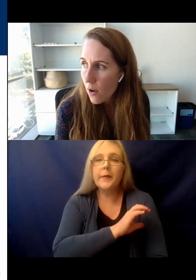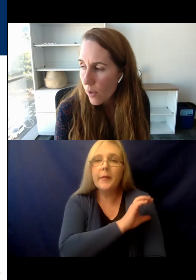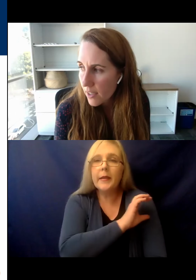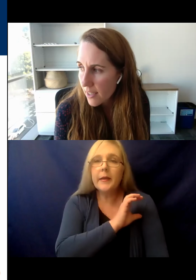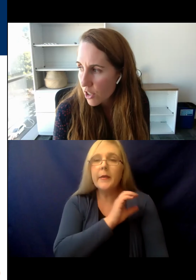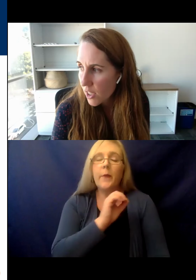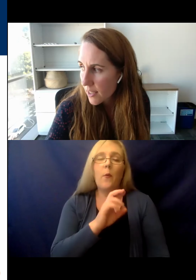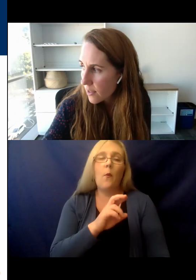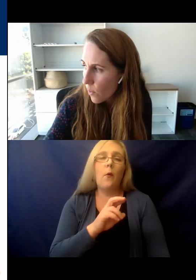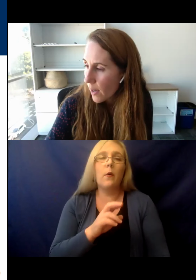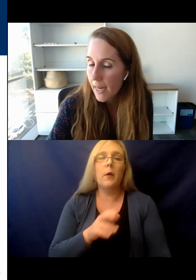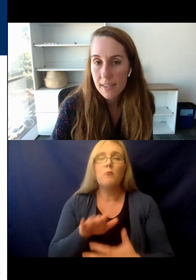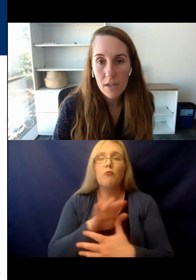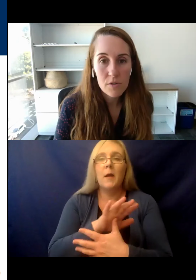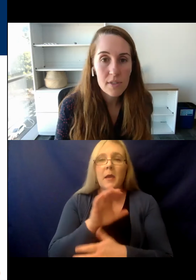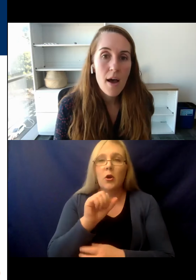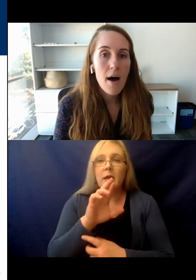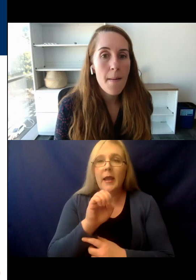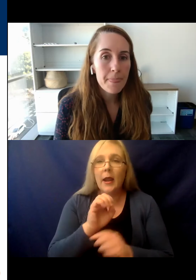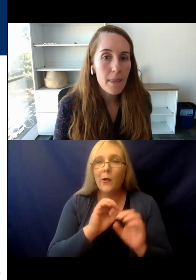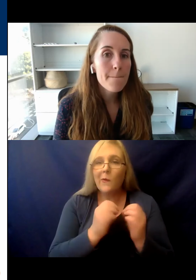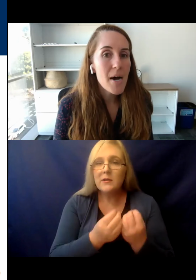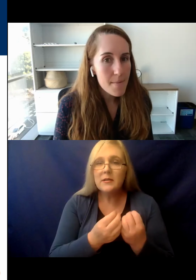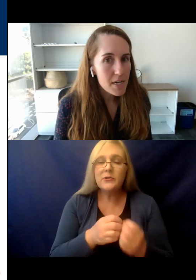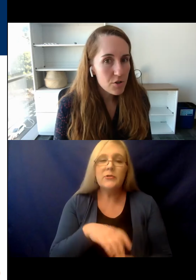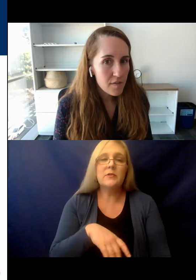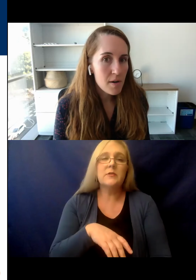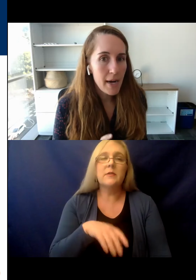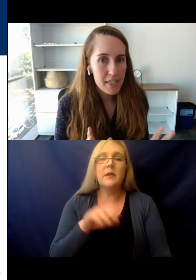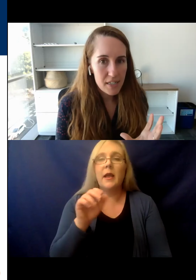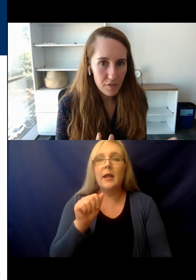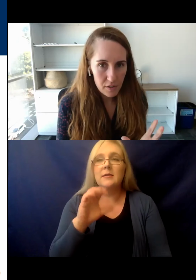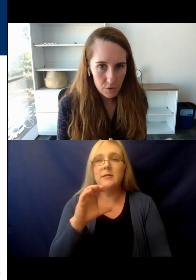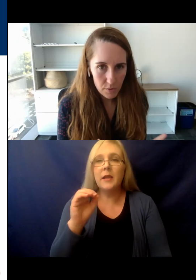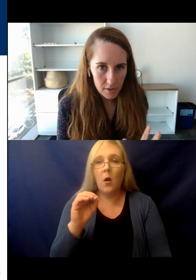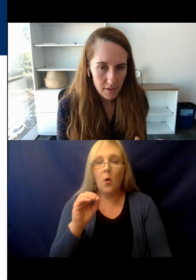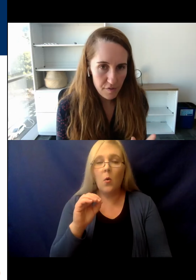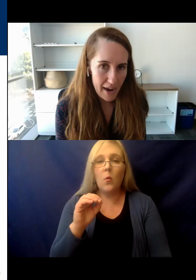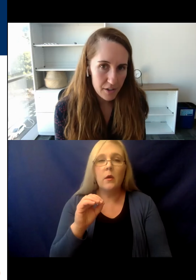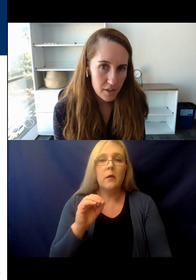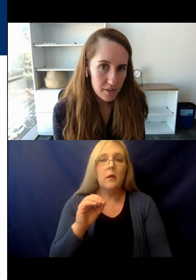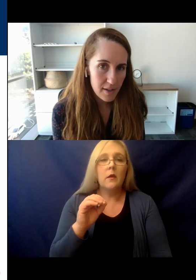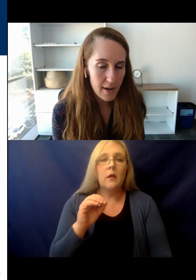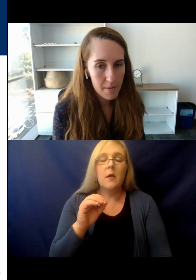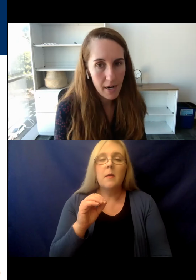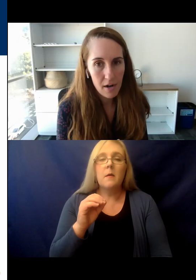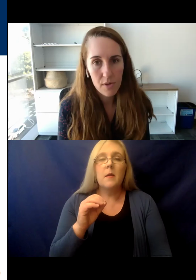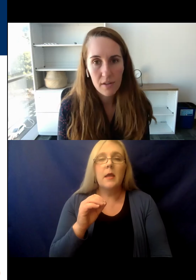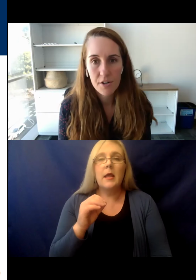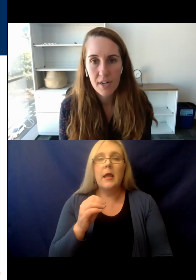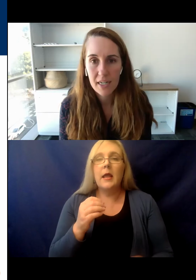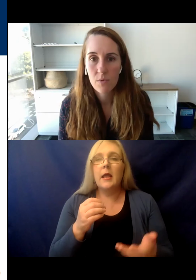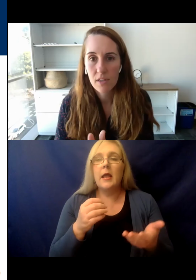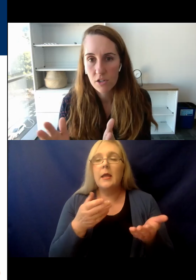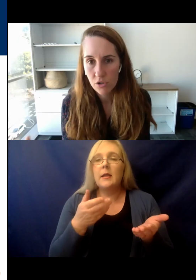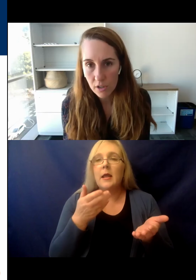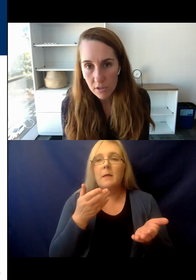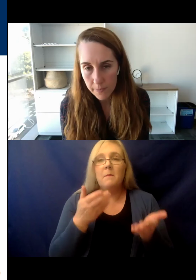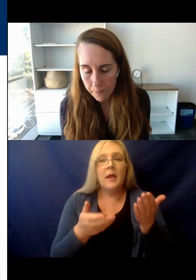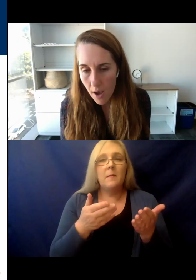care organizations or ACOs might be driven by different sorts of factors compared with contracting